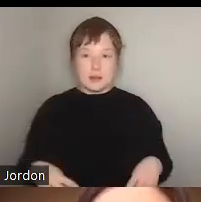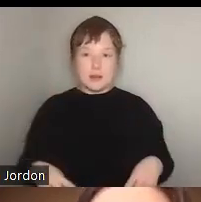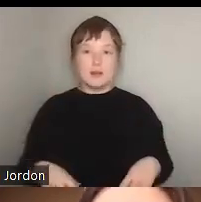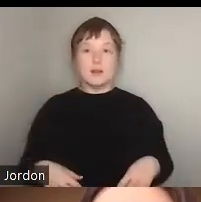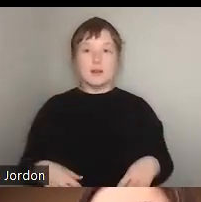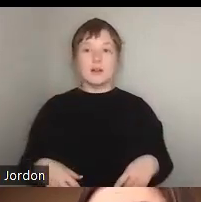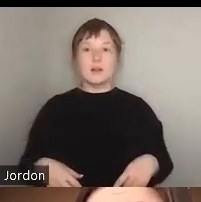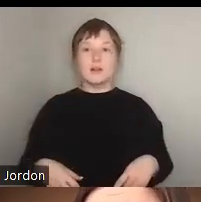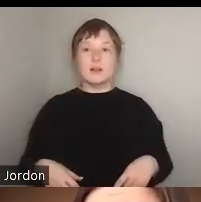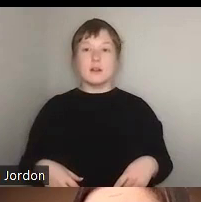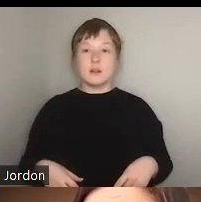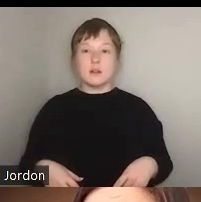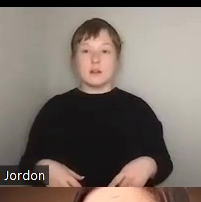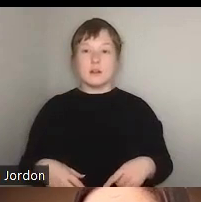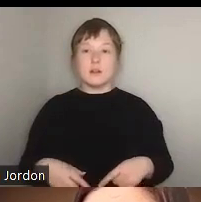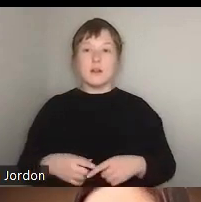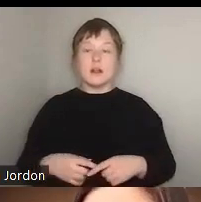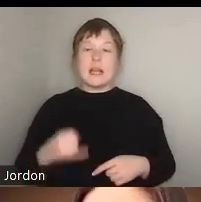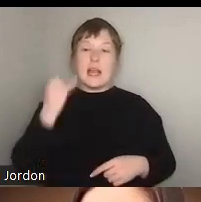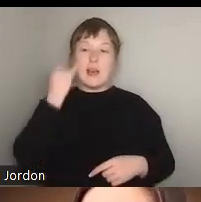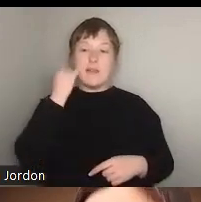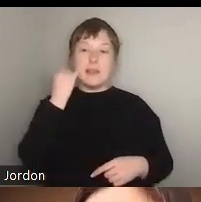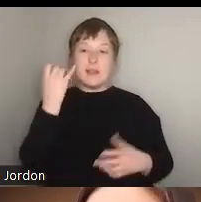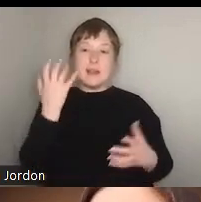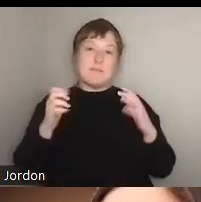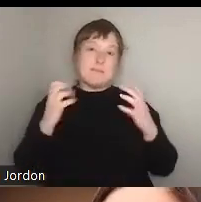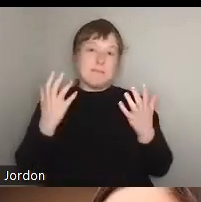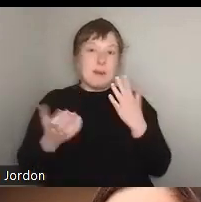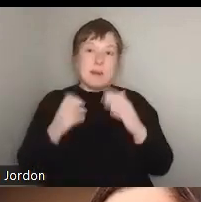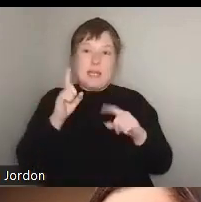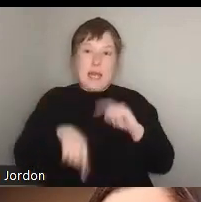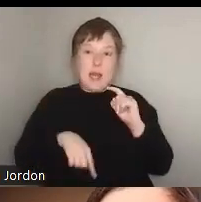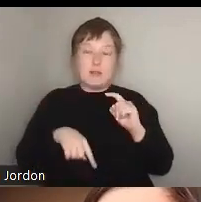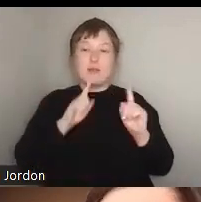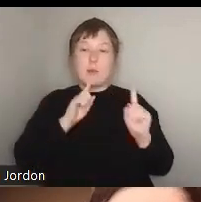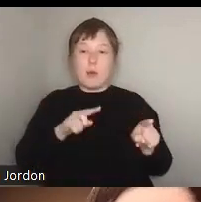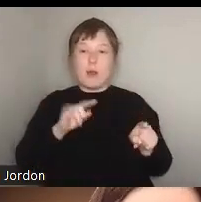have reached that point where they are ready to report, they might not actually be able to because that person has made it that way.